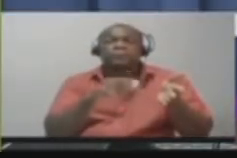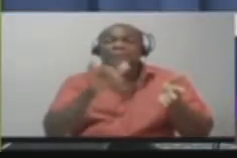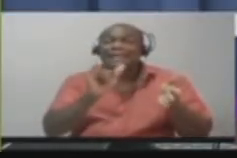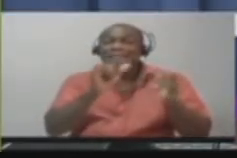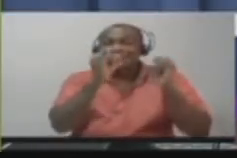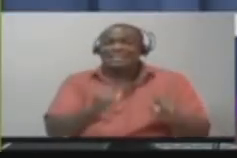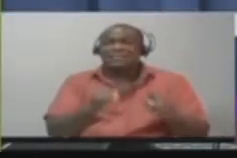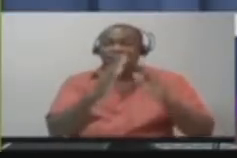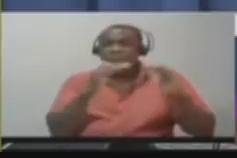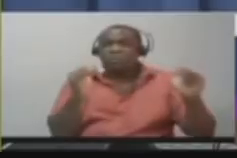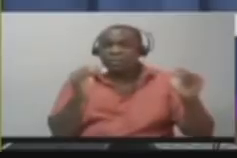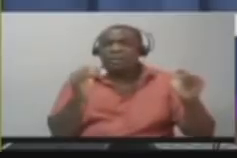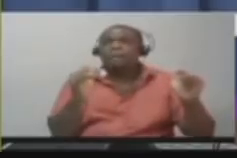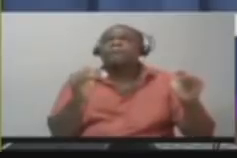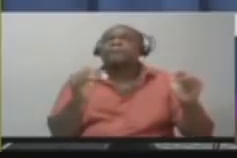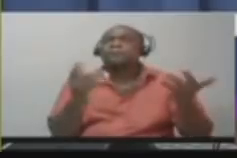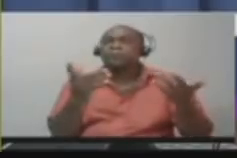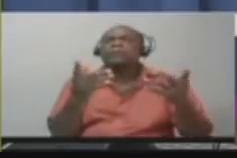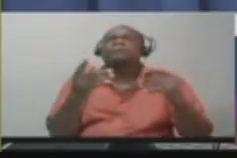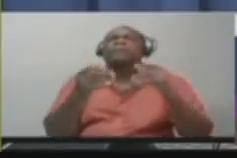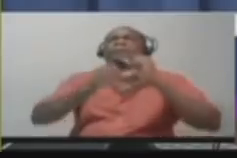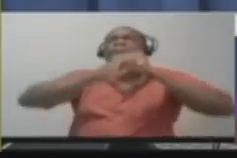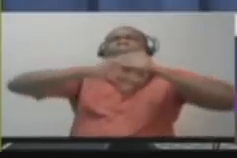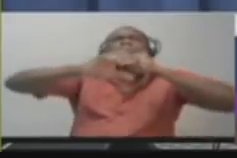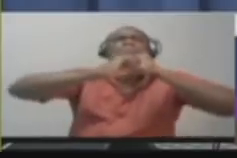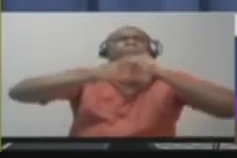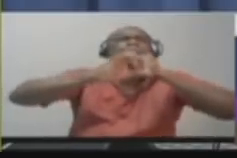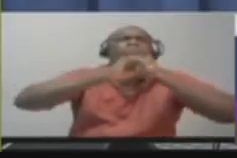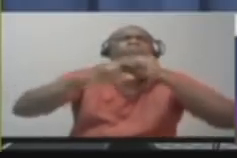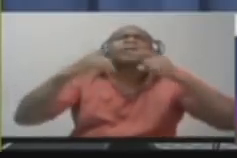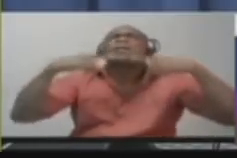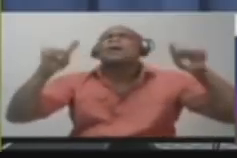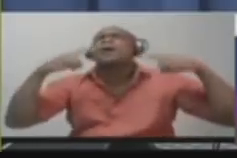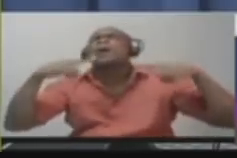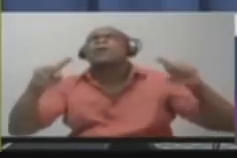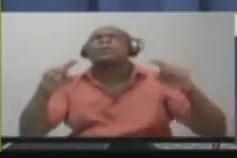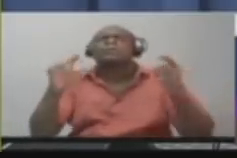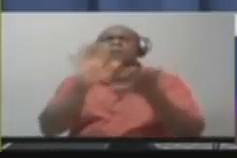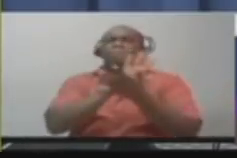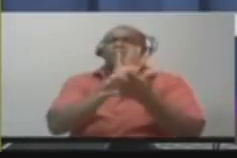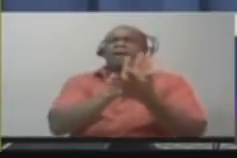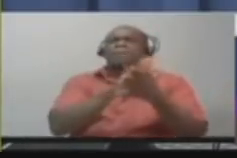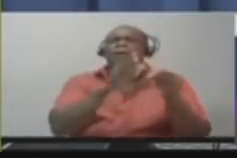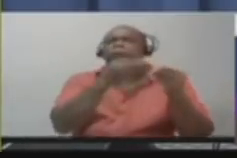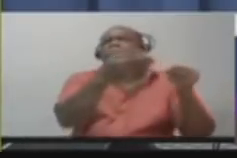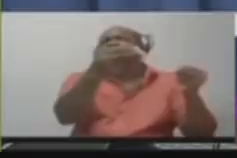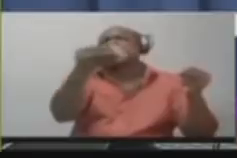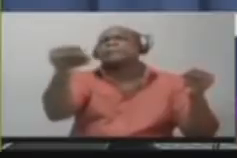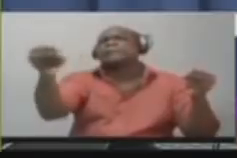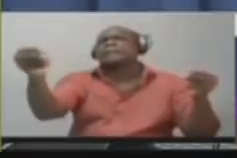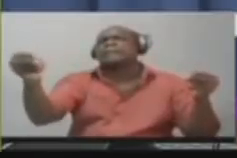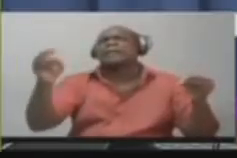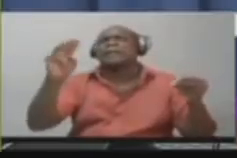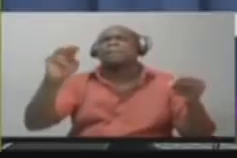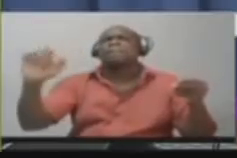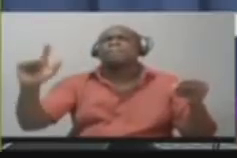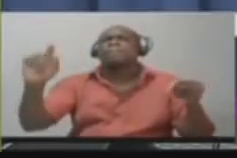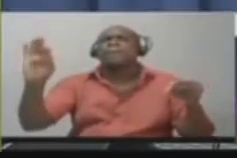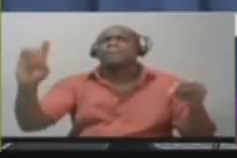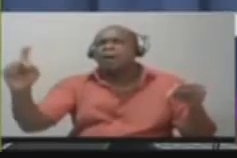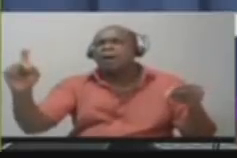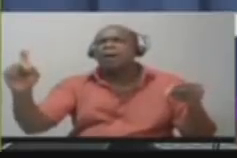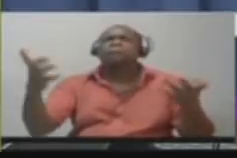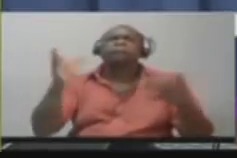Some miking has been done. They have put flyers in people's mailboxes. They have reached out to churches,